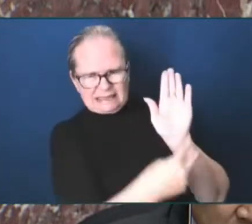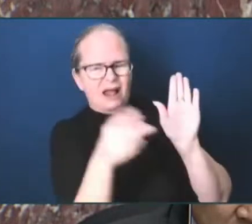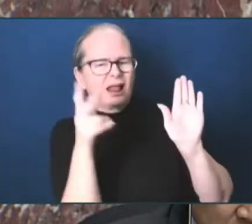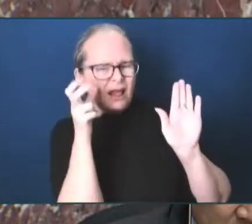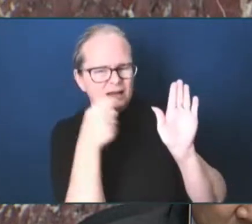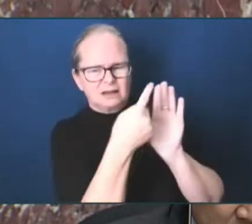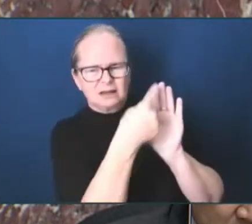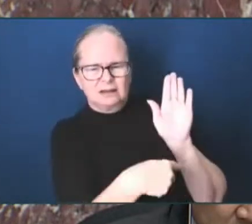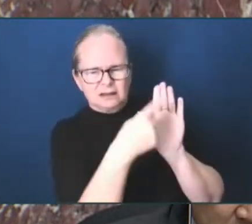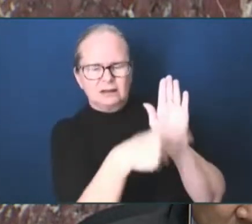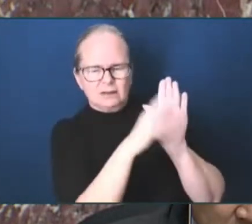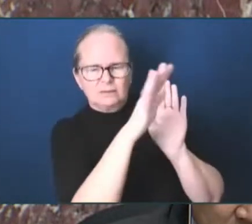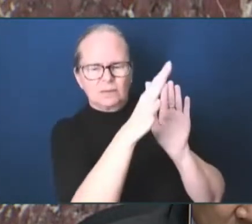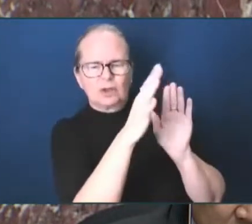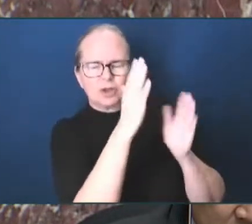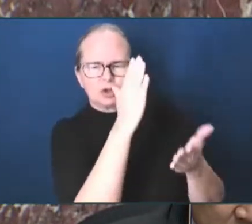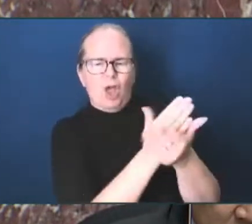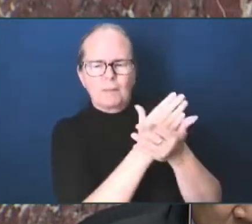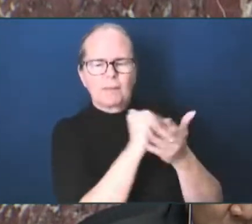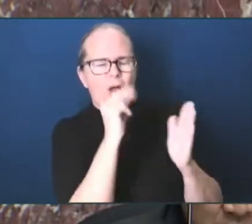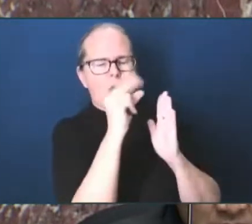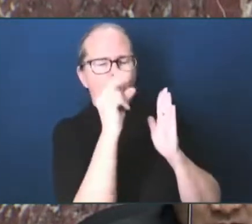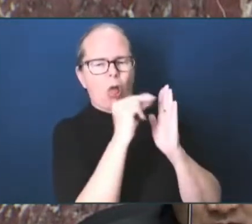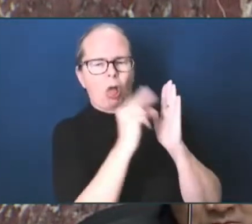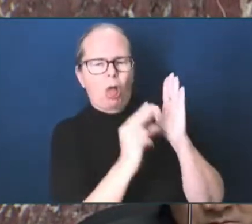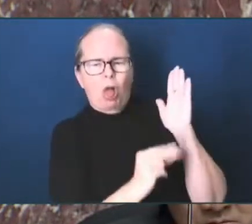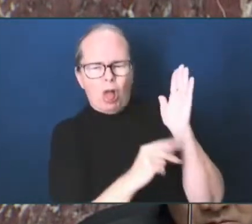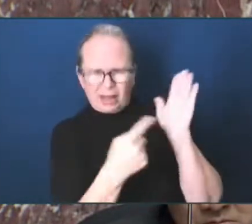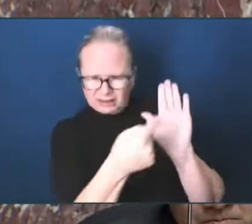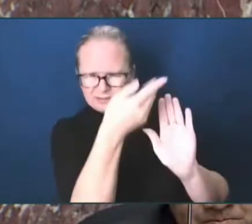health CAR programs across the province of British Columbia?